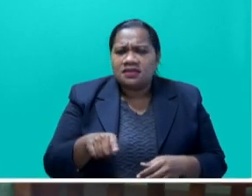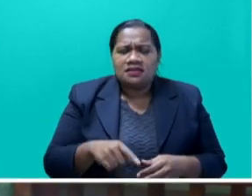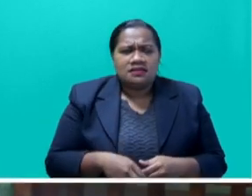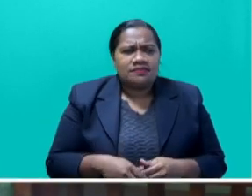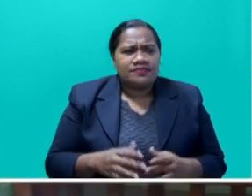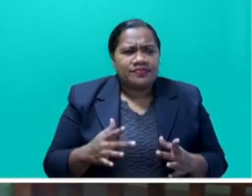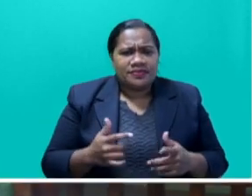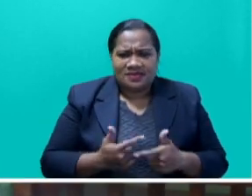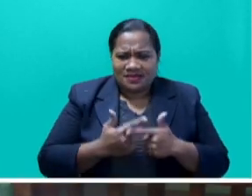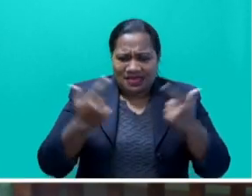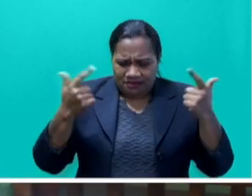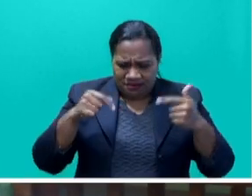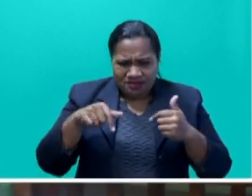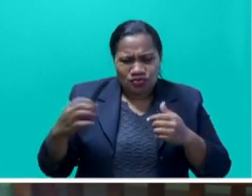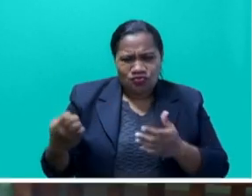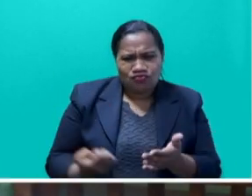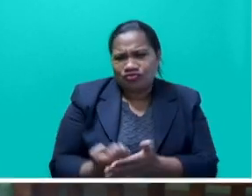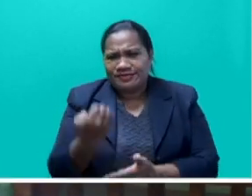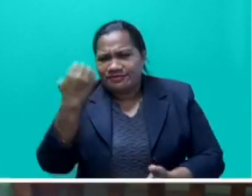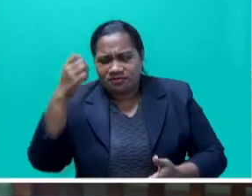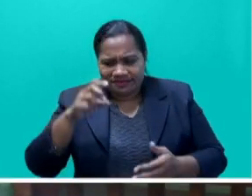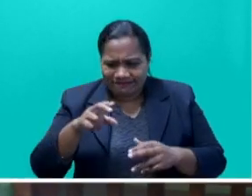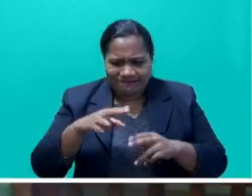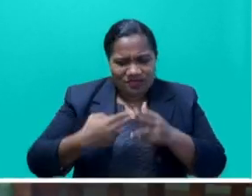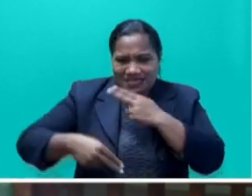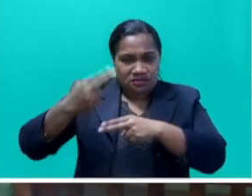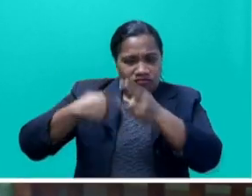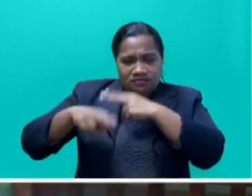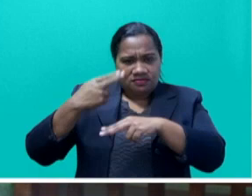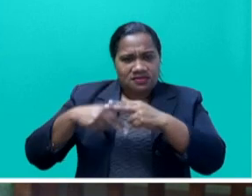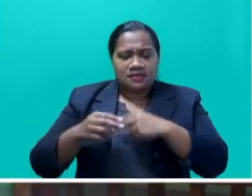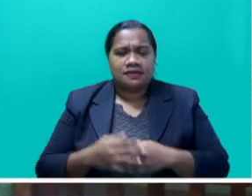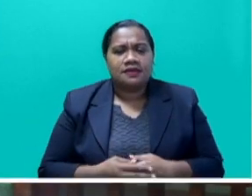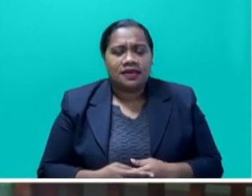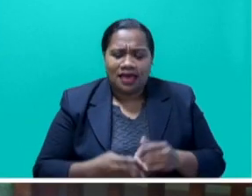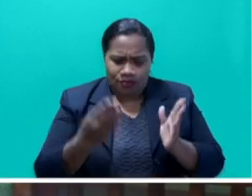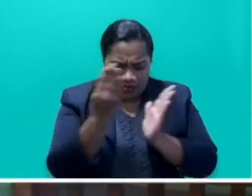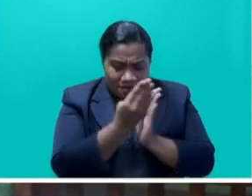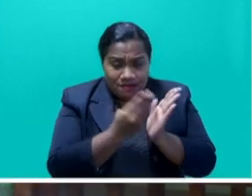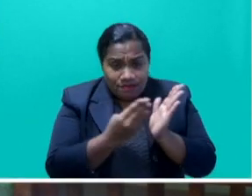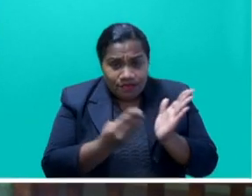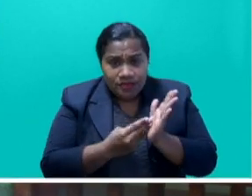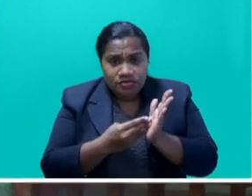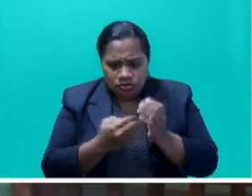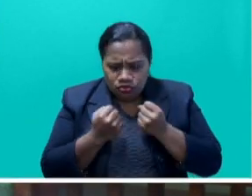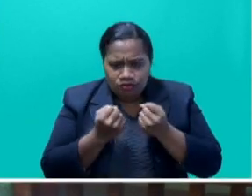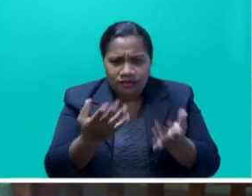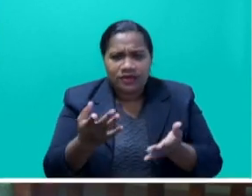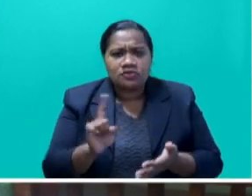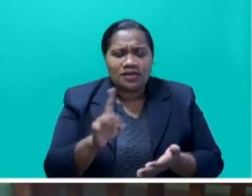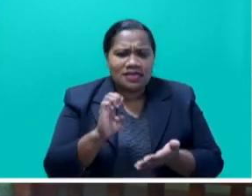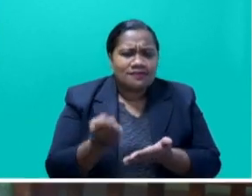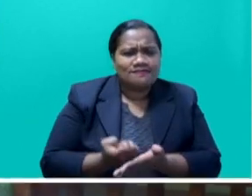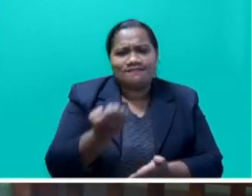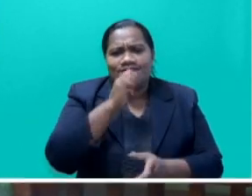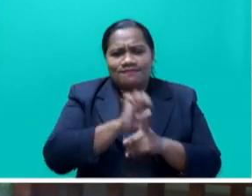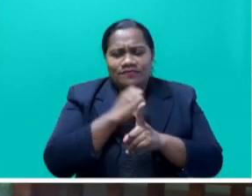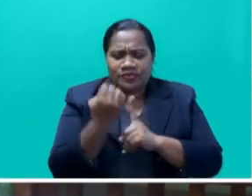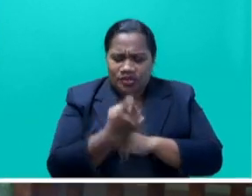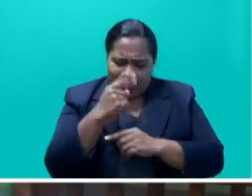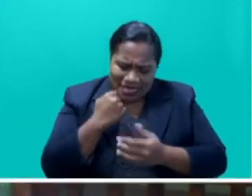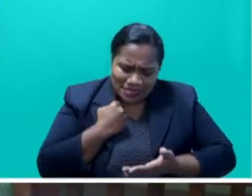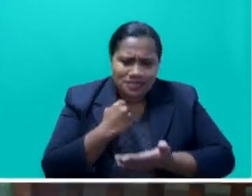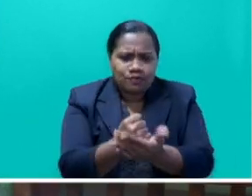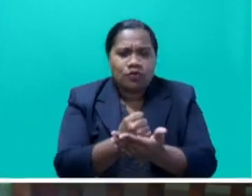in Fijian history, government couched a sustainable and bold budget that provides the economic environment to support